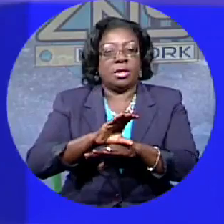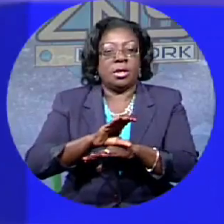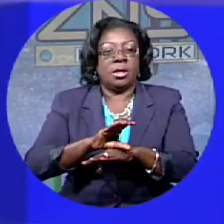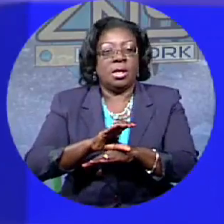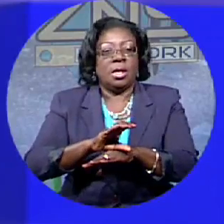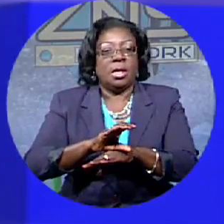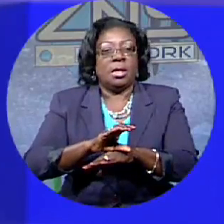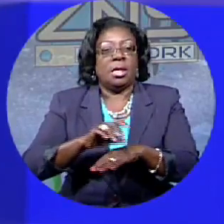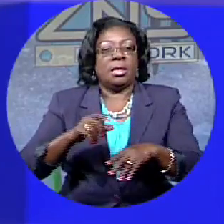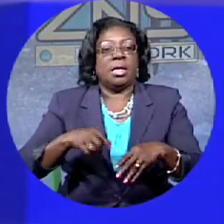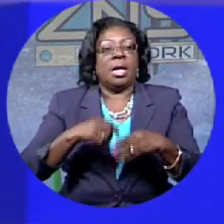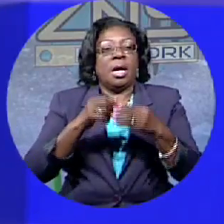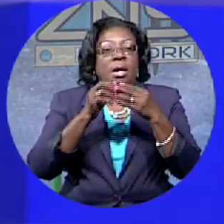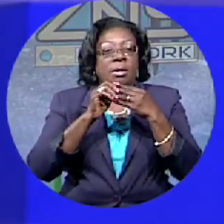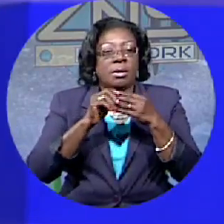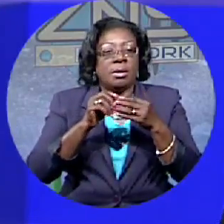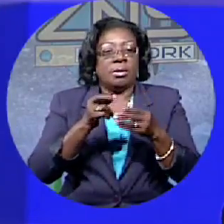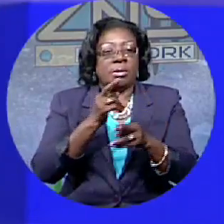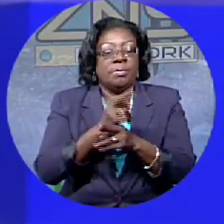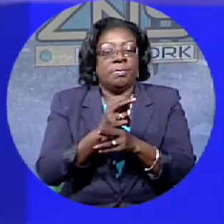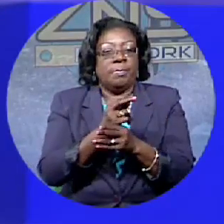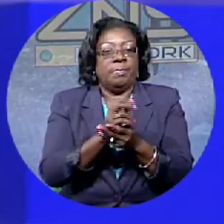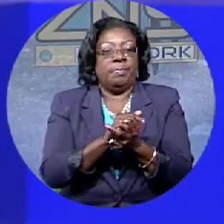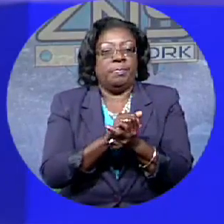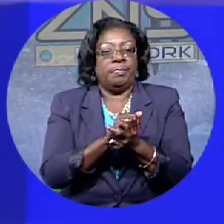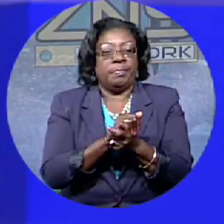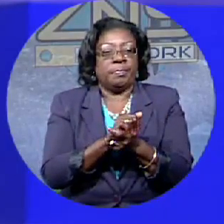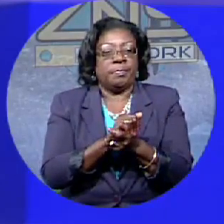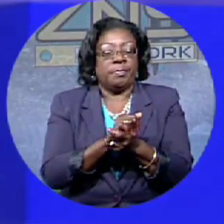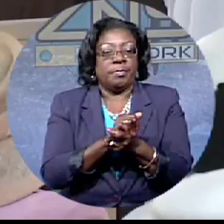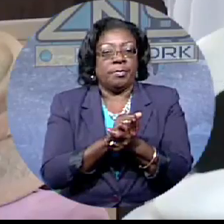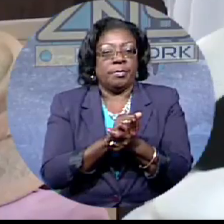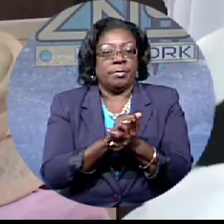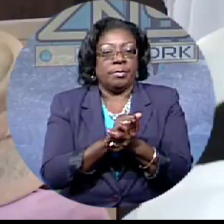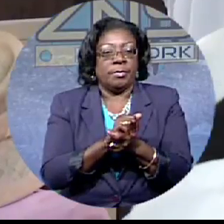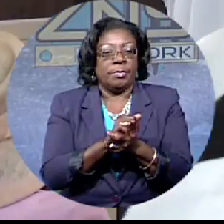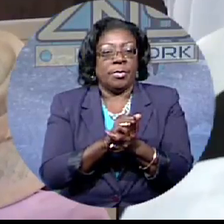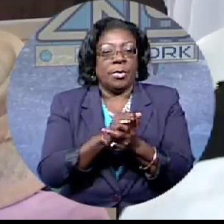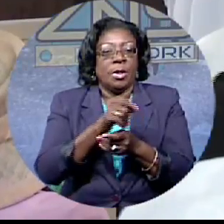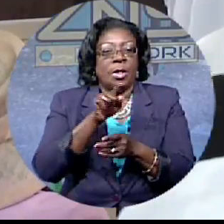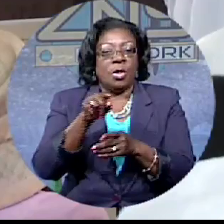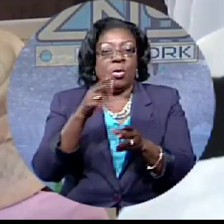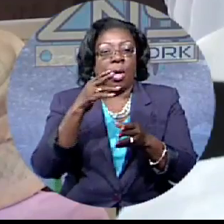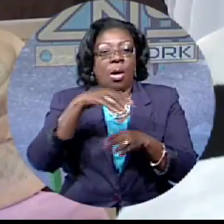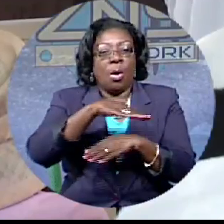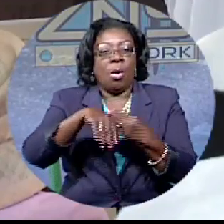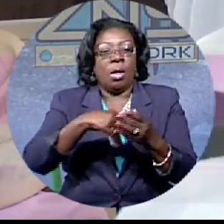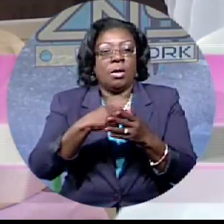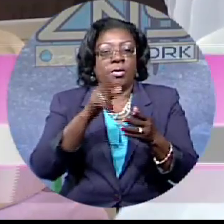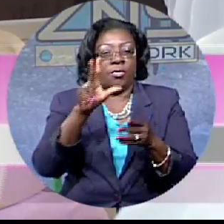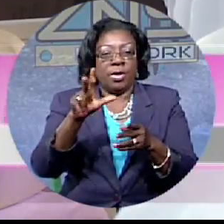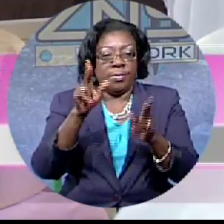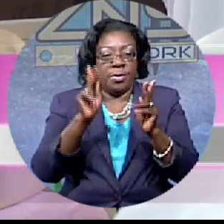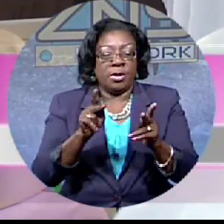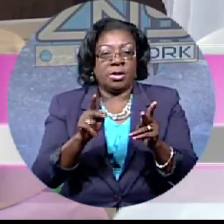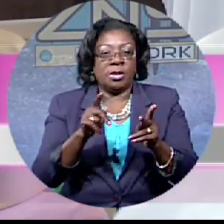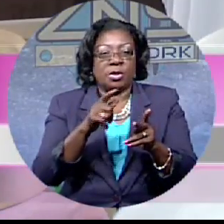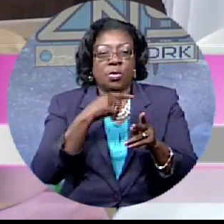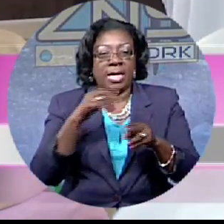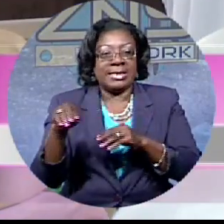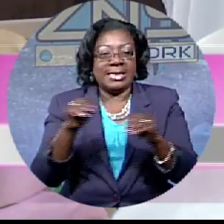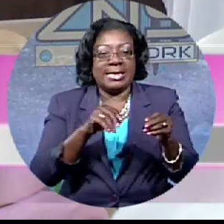proven their suitability to be elevated to this new ministry. You are called upon to be persons who set a good example,